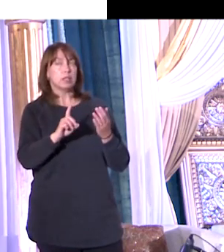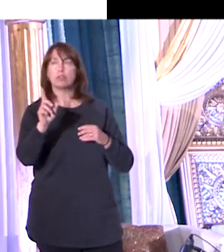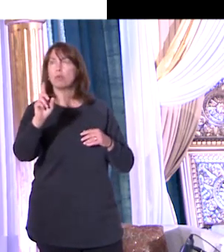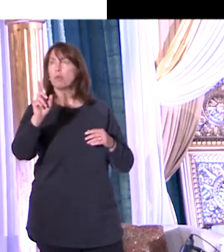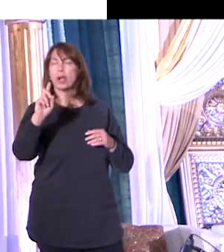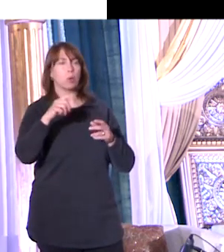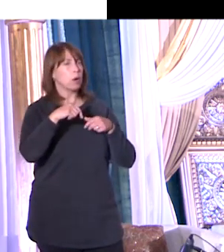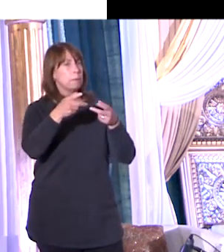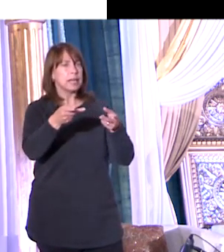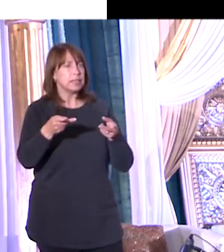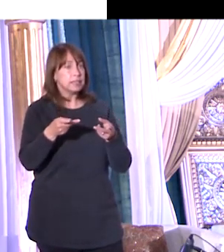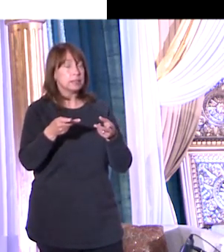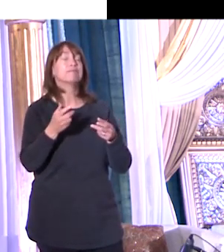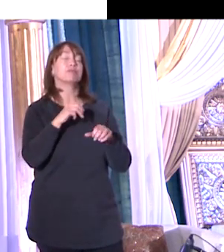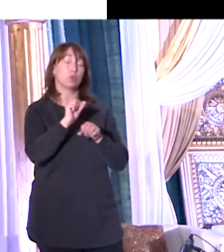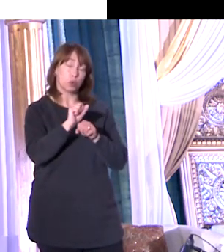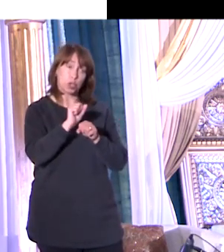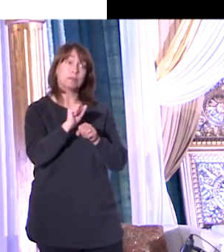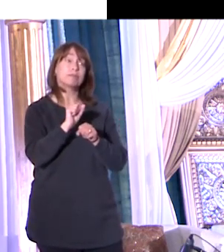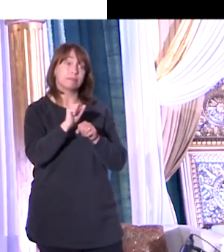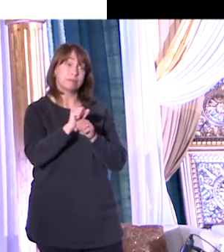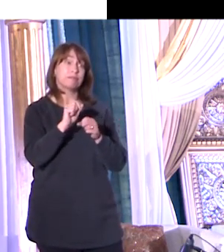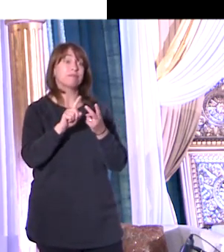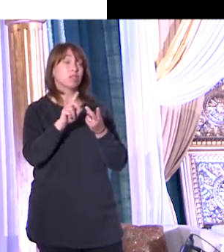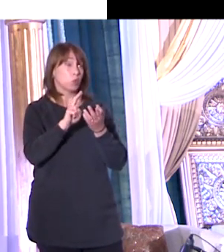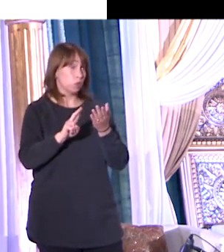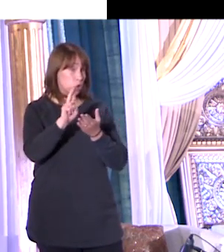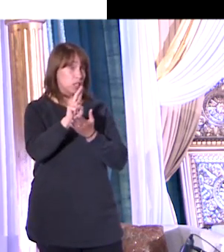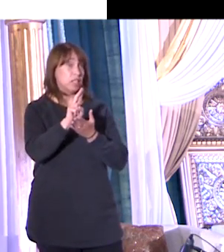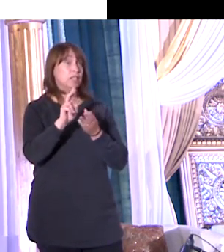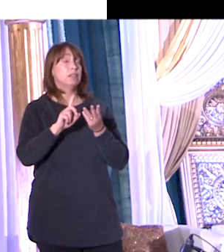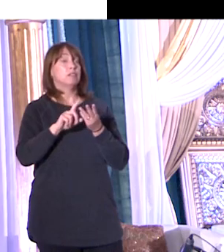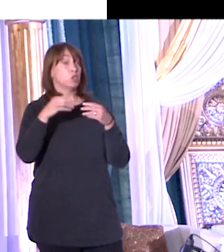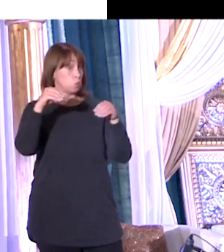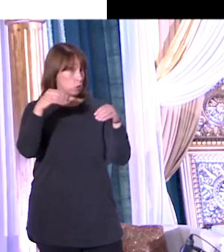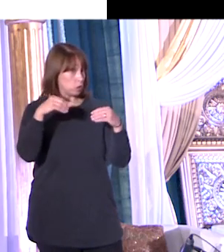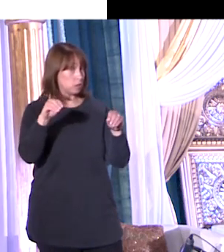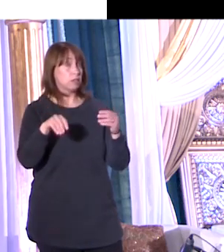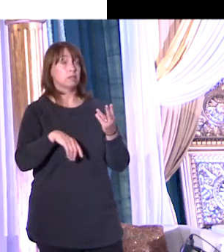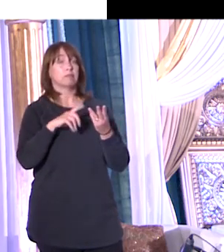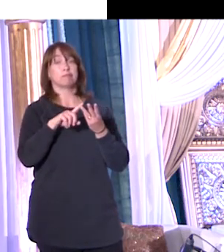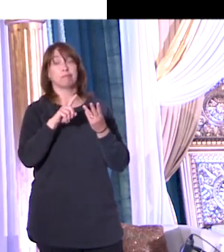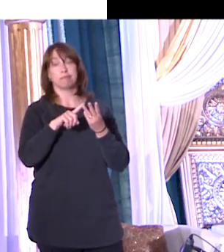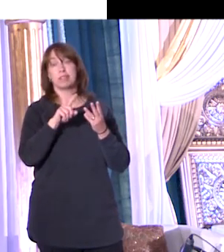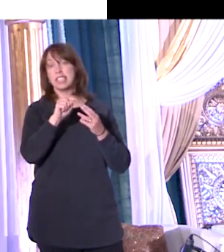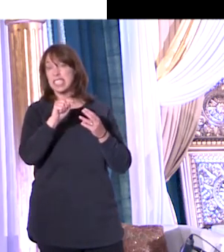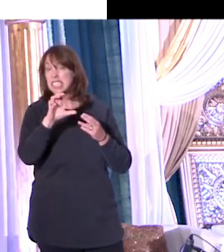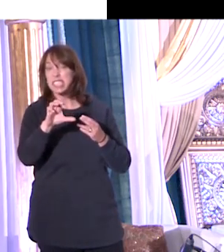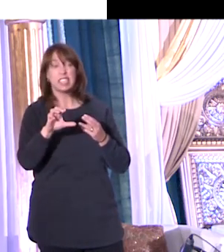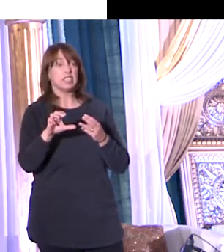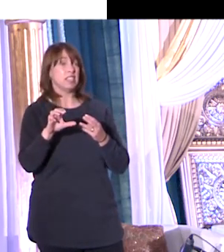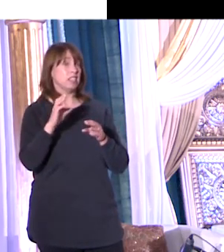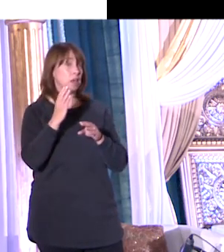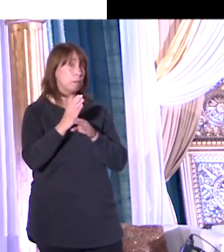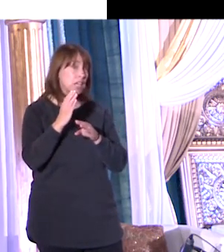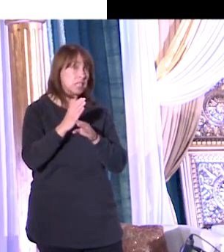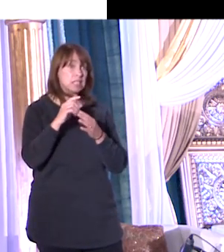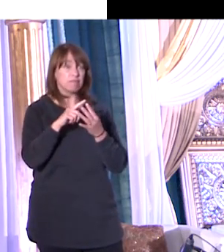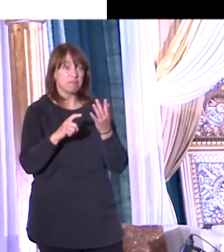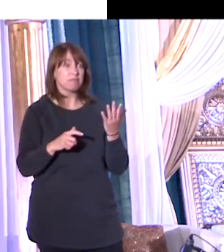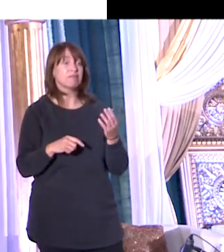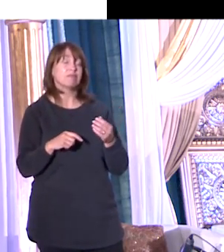workplace, jobs, universities, retail establishments, public transit, and so forth. These are